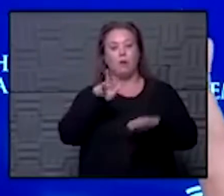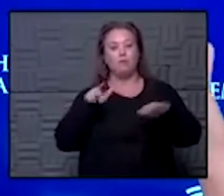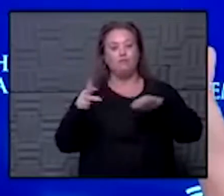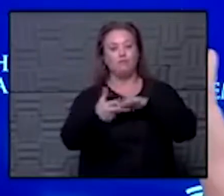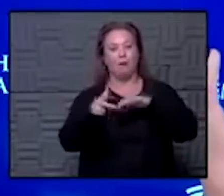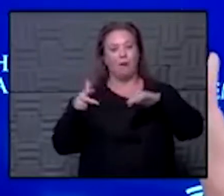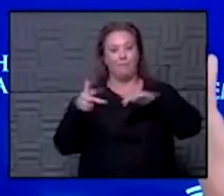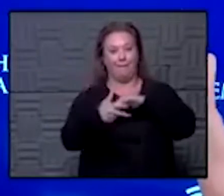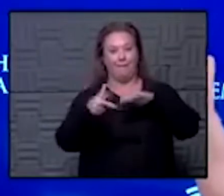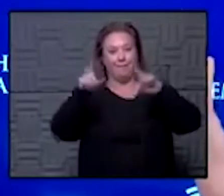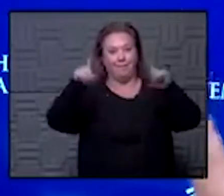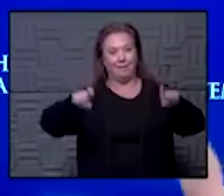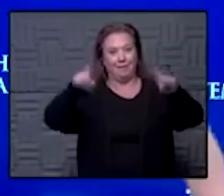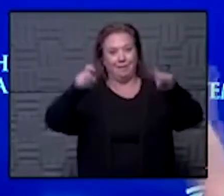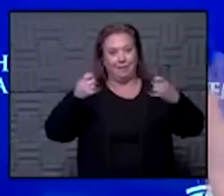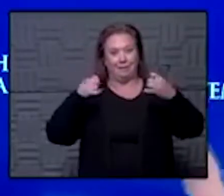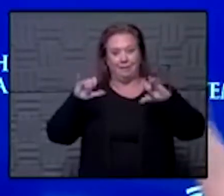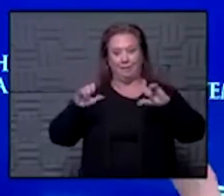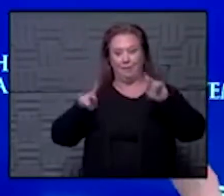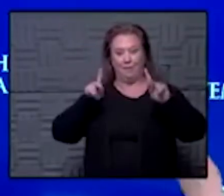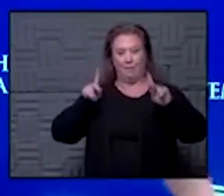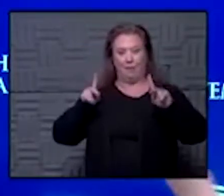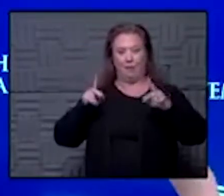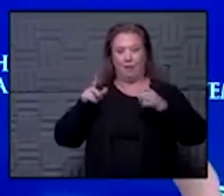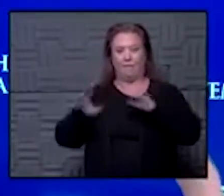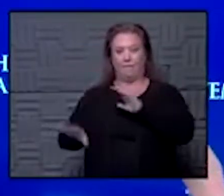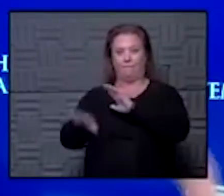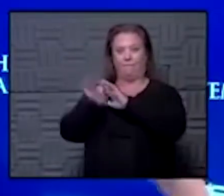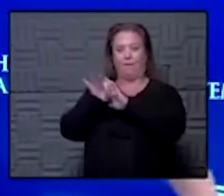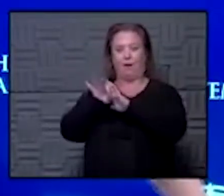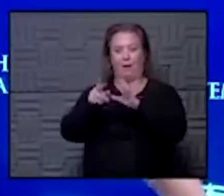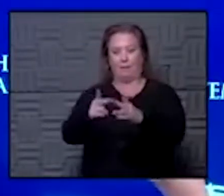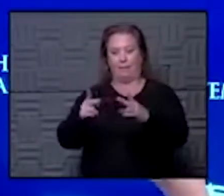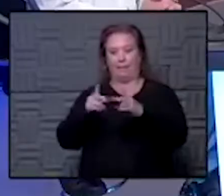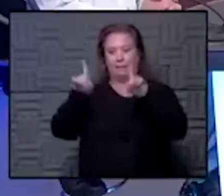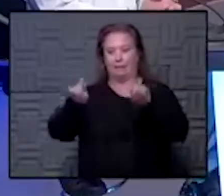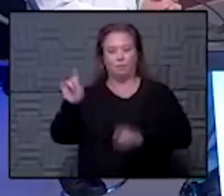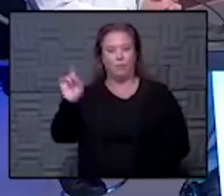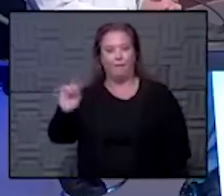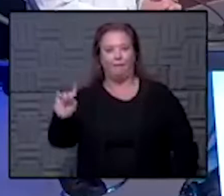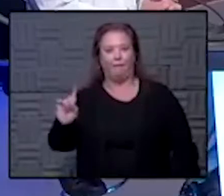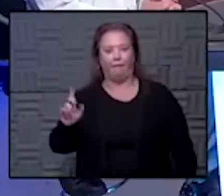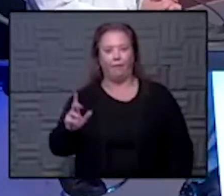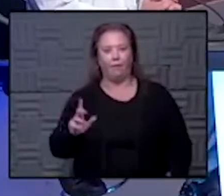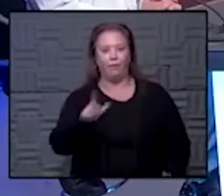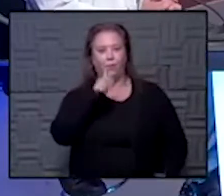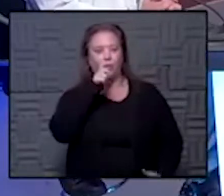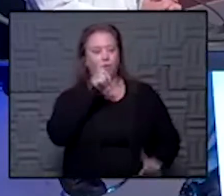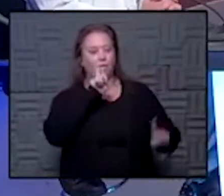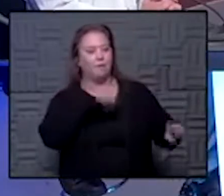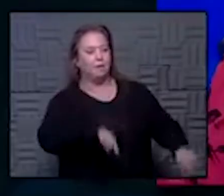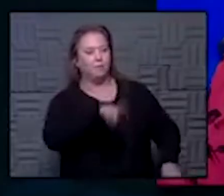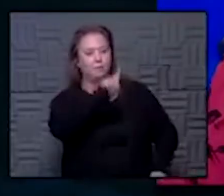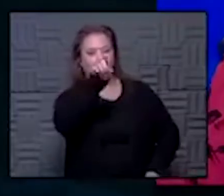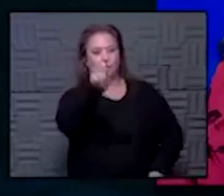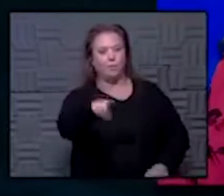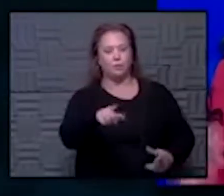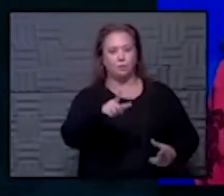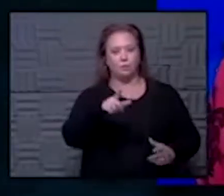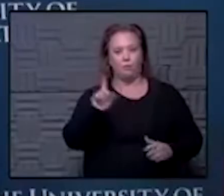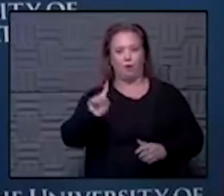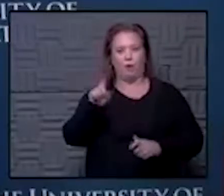testing still? And are those crowded? People are having trouble finding a place to get testing. Who wants to go first? Amanda?